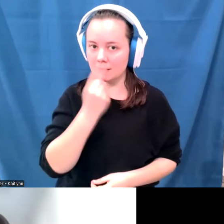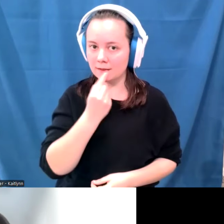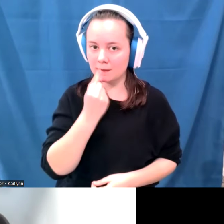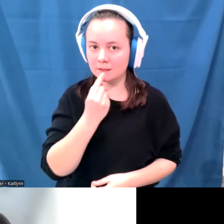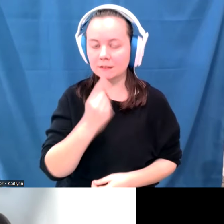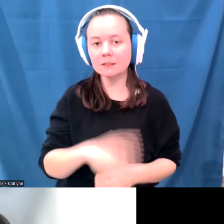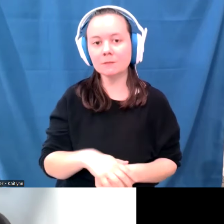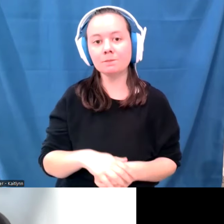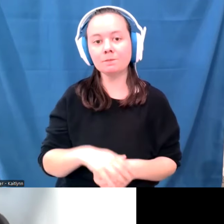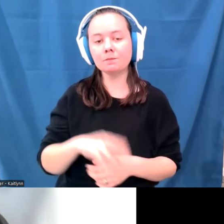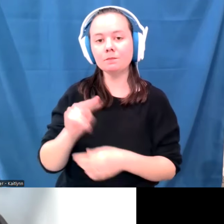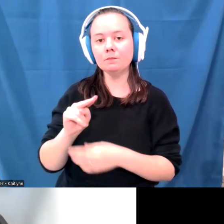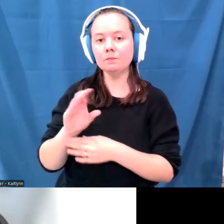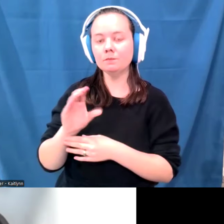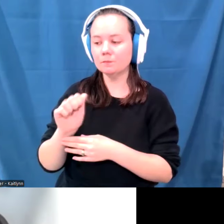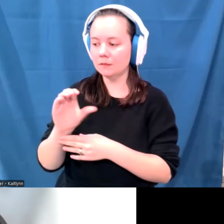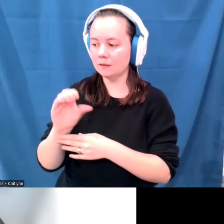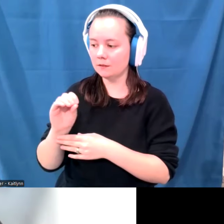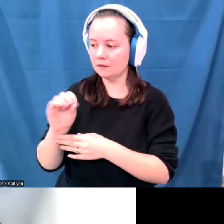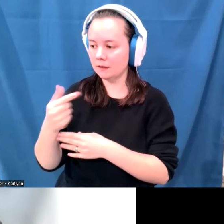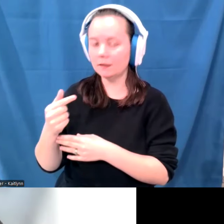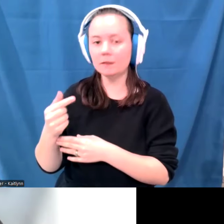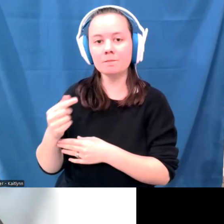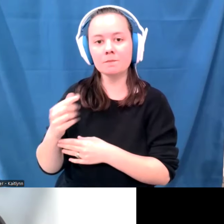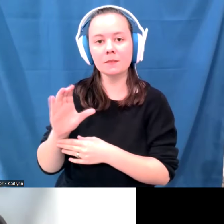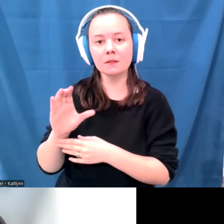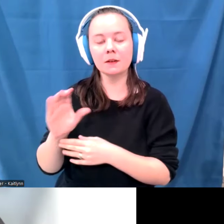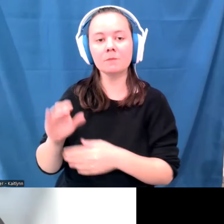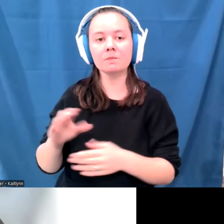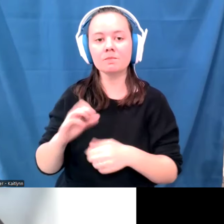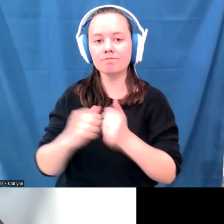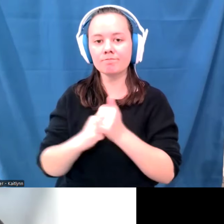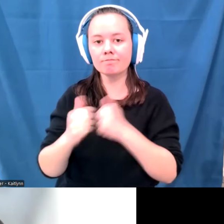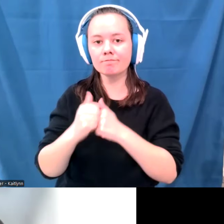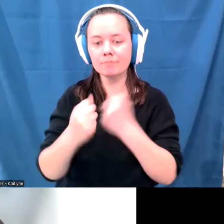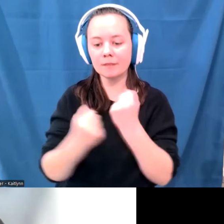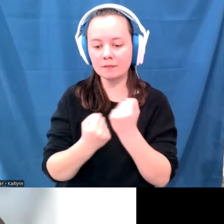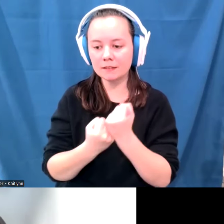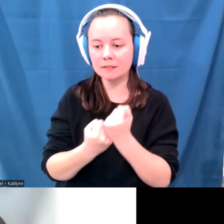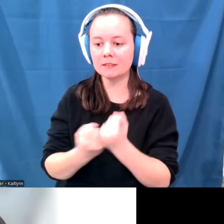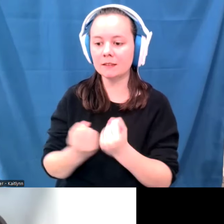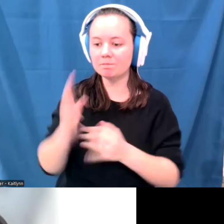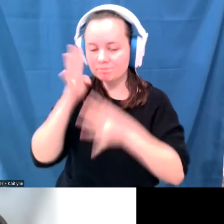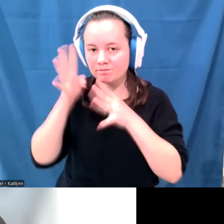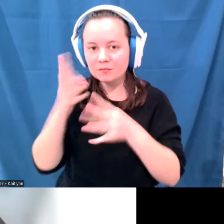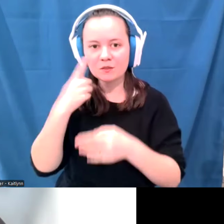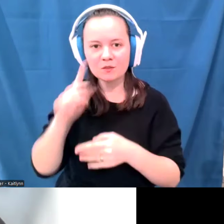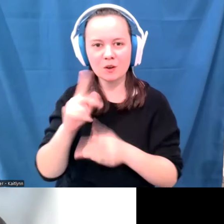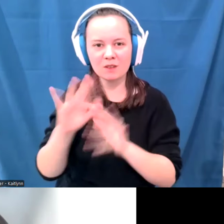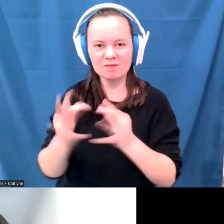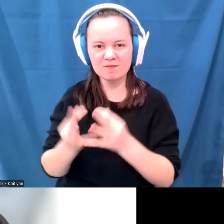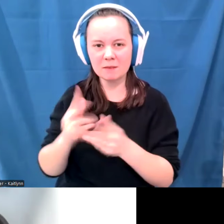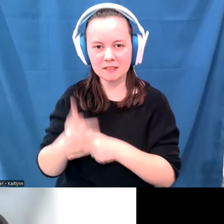mission is to build partnerships in research, advocacy, and innovation to make life better for family caregivers through creating